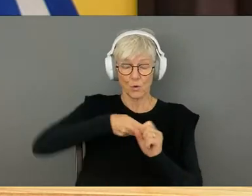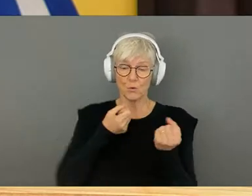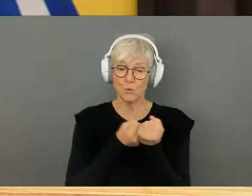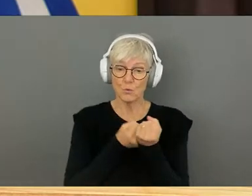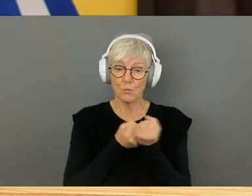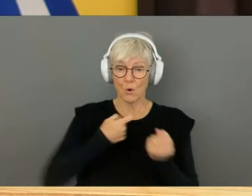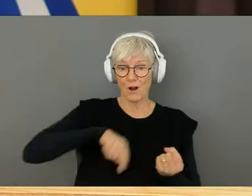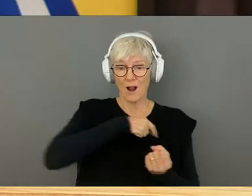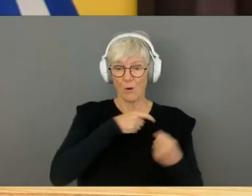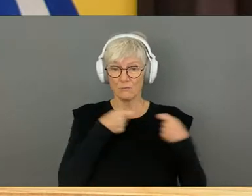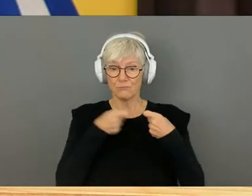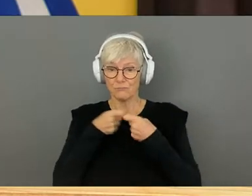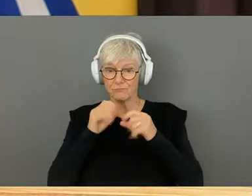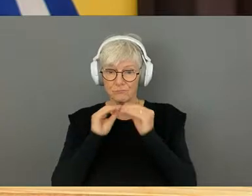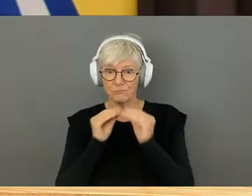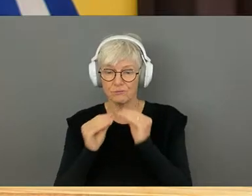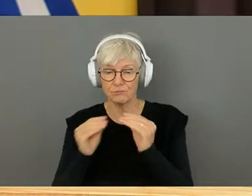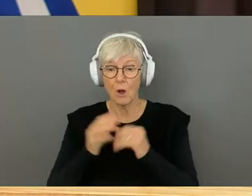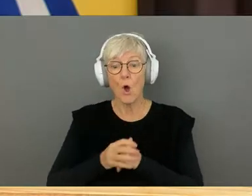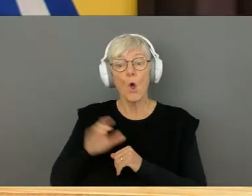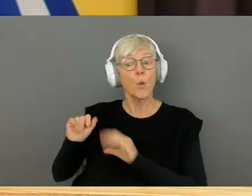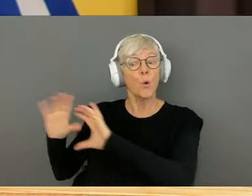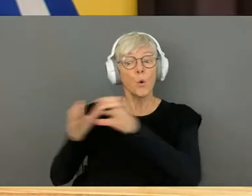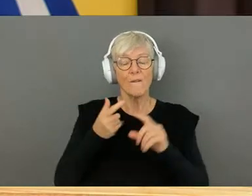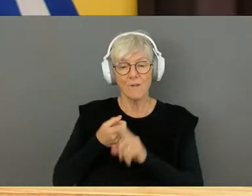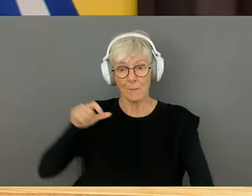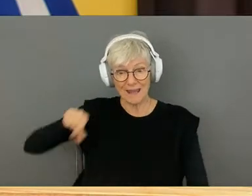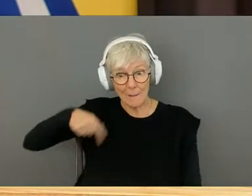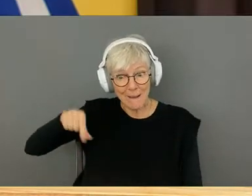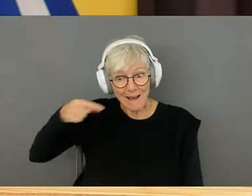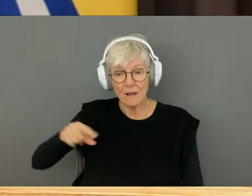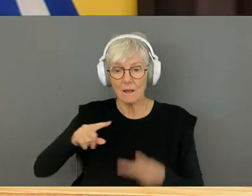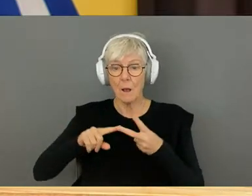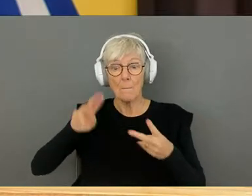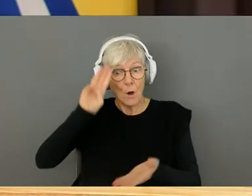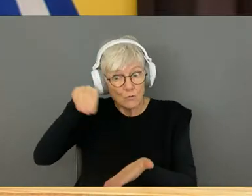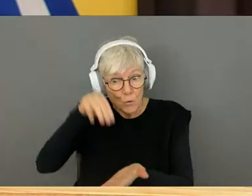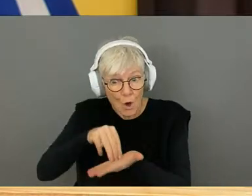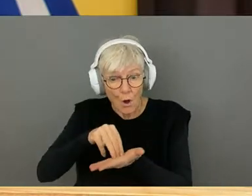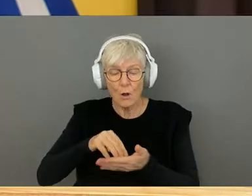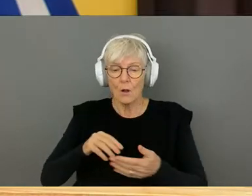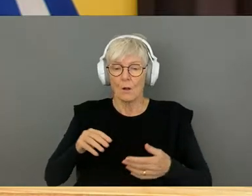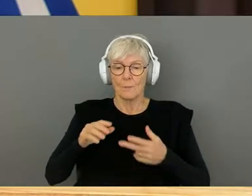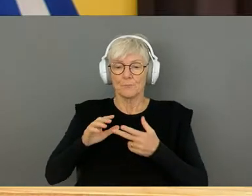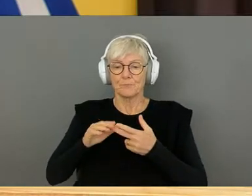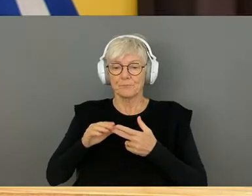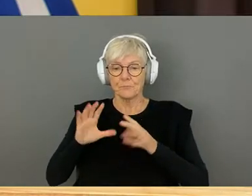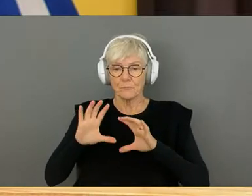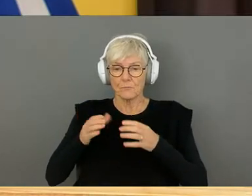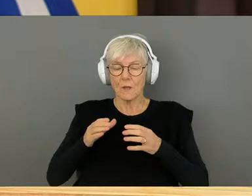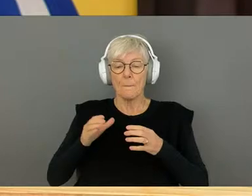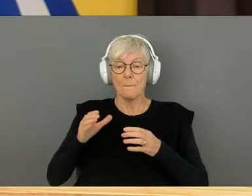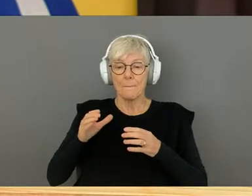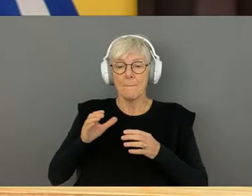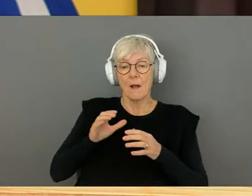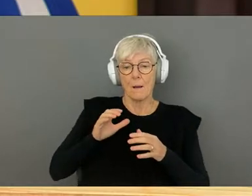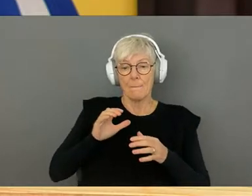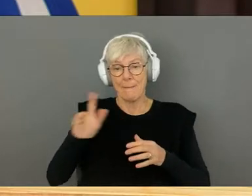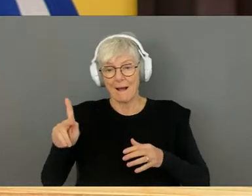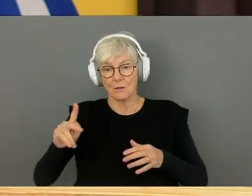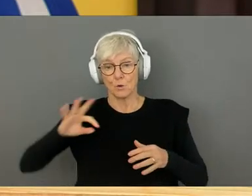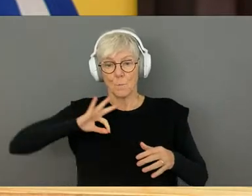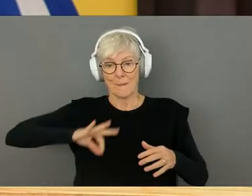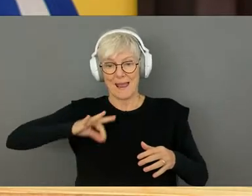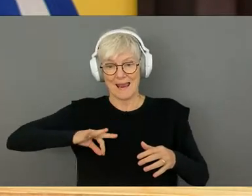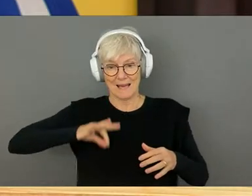These crews came from Hydro-Quebec, Montreal, and crews returning from Maine today as they